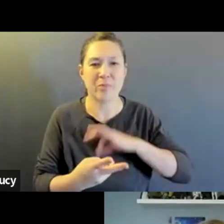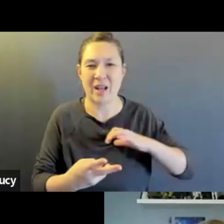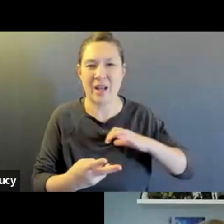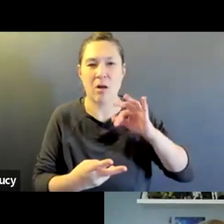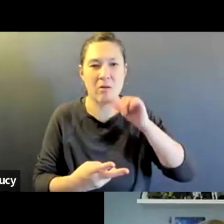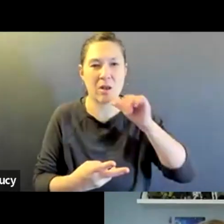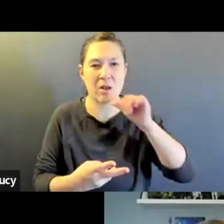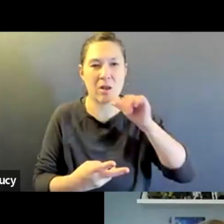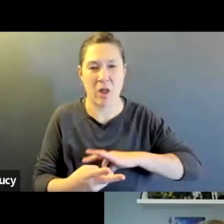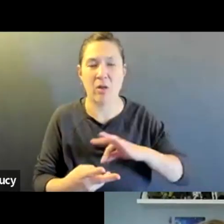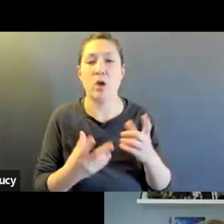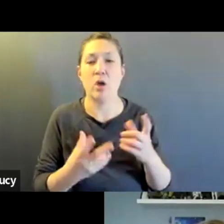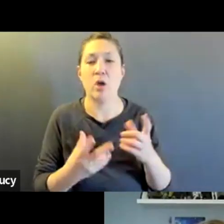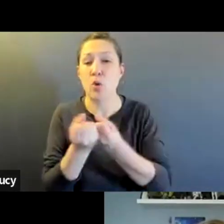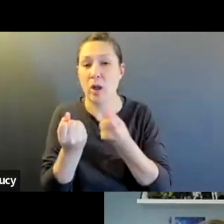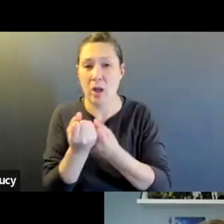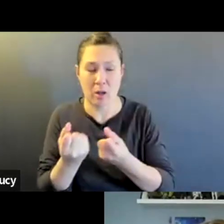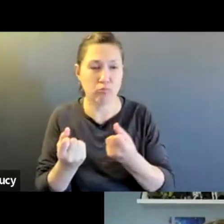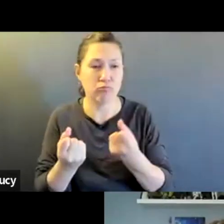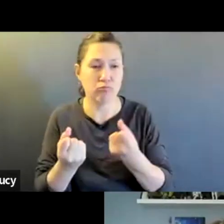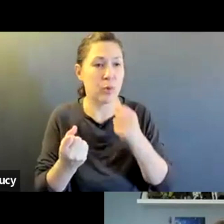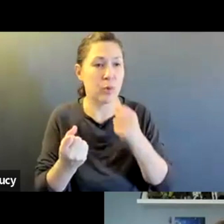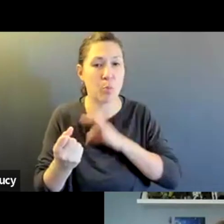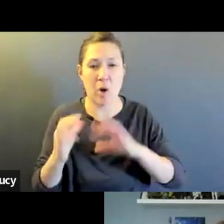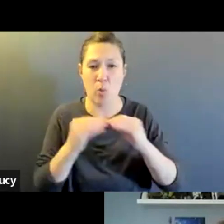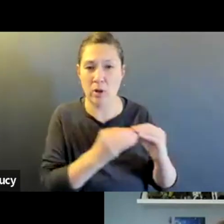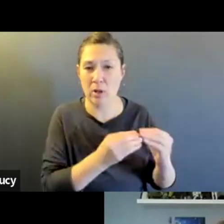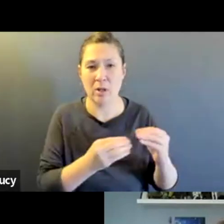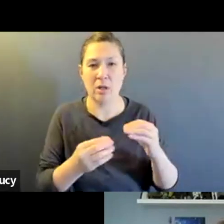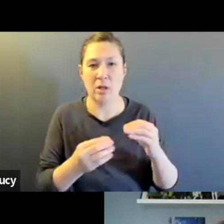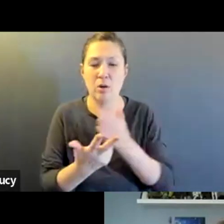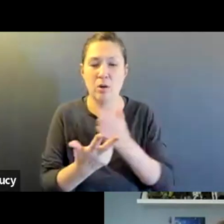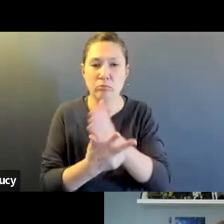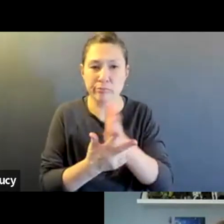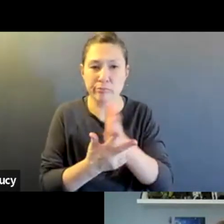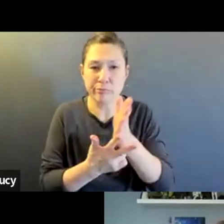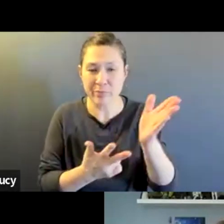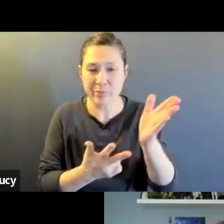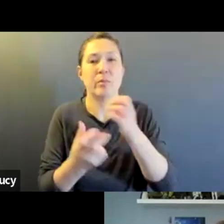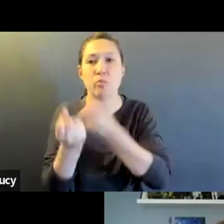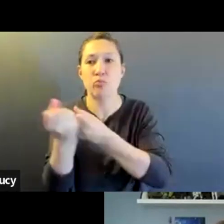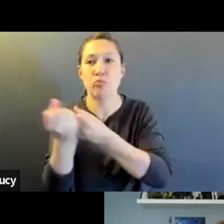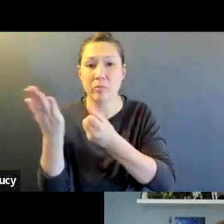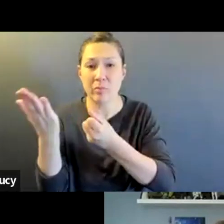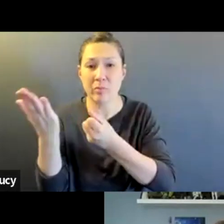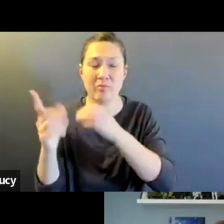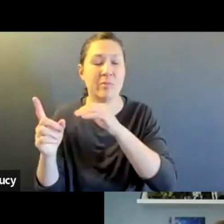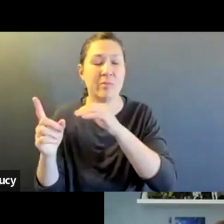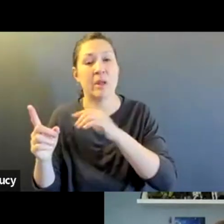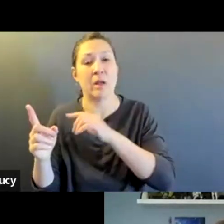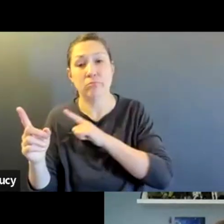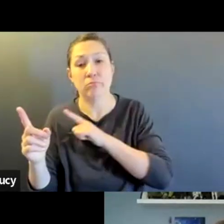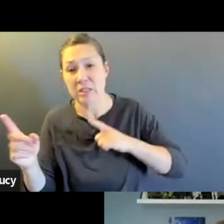to advocate for nonprofits in all 3 branches of government: judicial, legislative, executive. And we get to